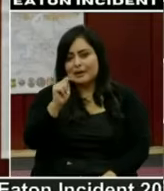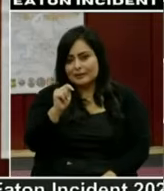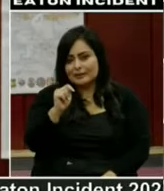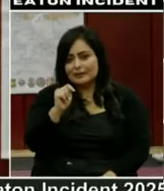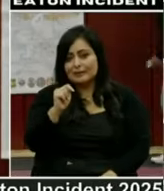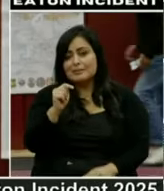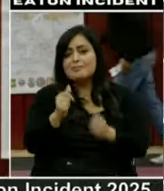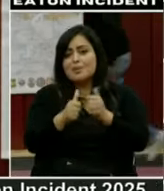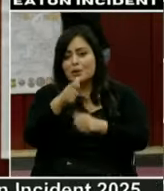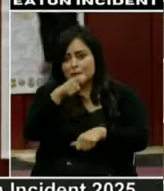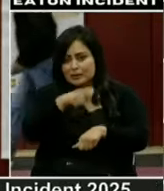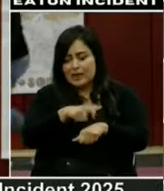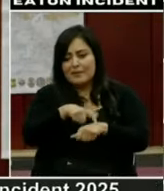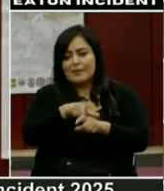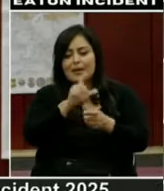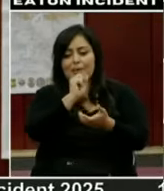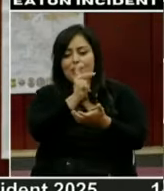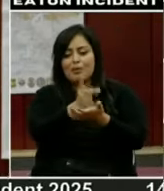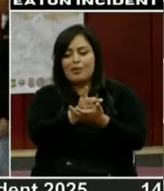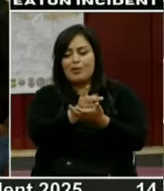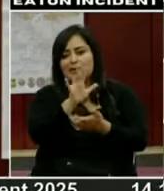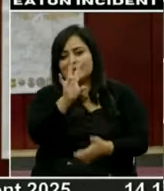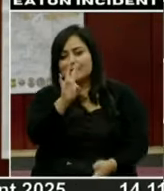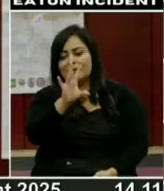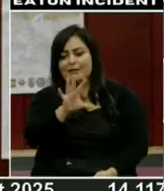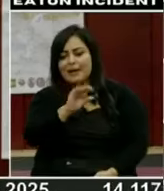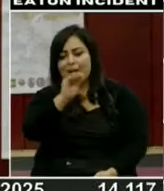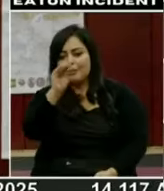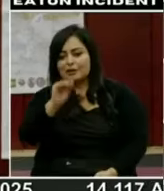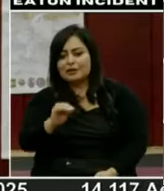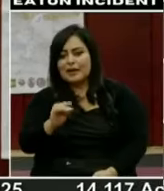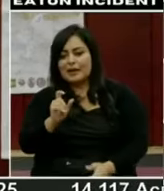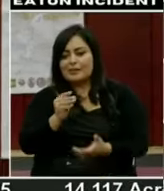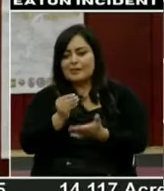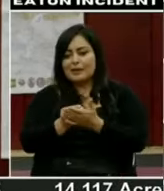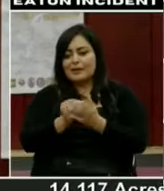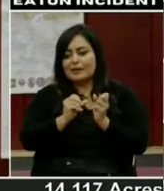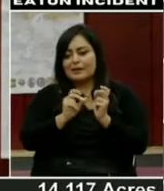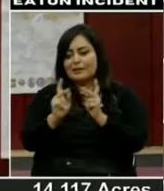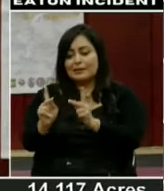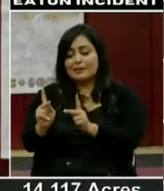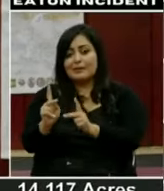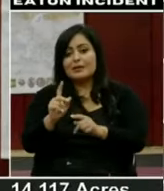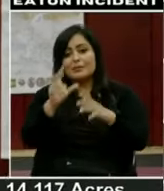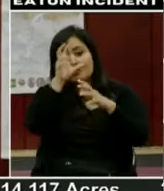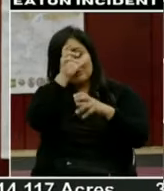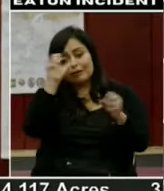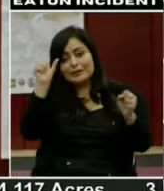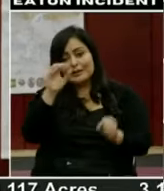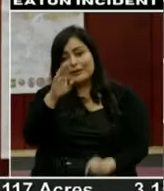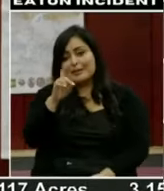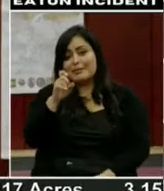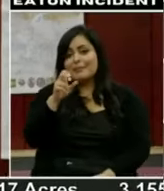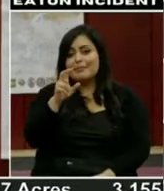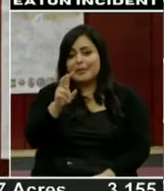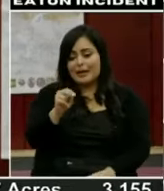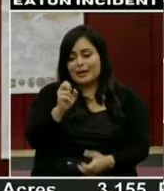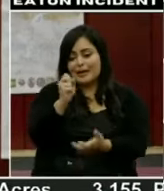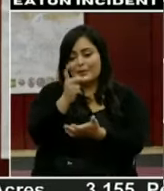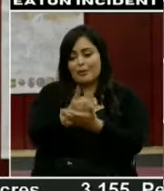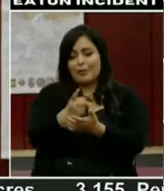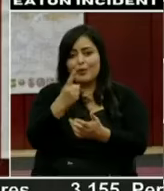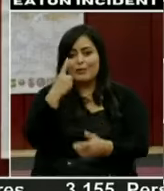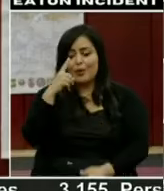a 75% reimbursement level. Well, President Biden made sure they were approved